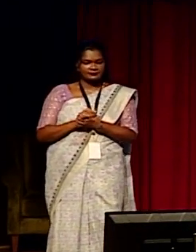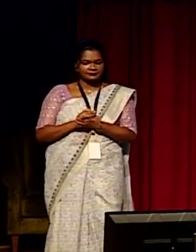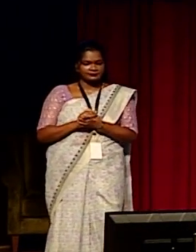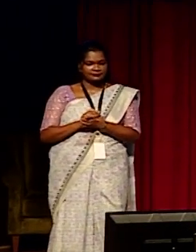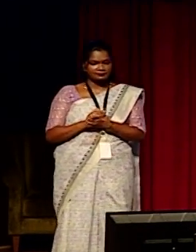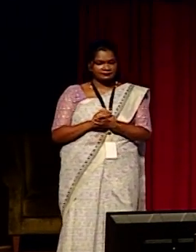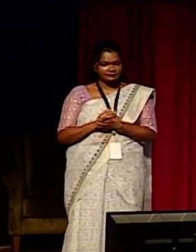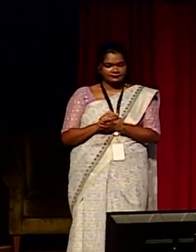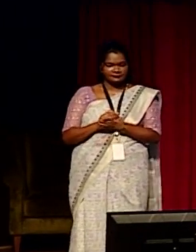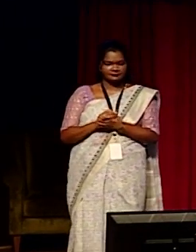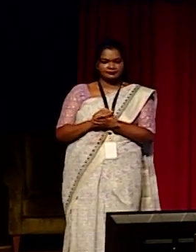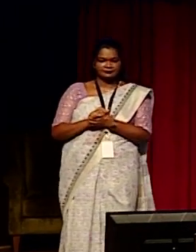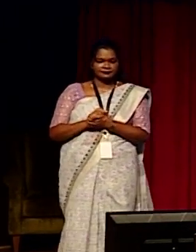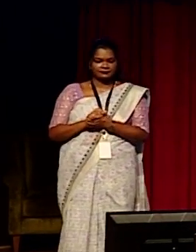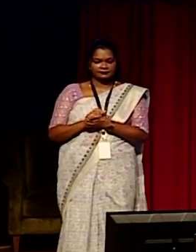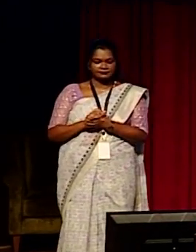Hello.